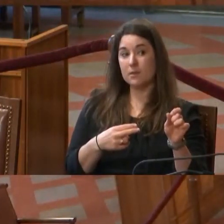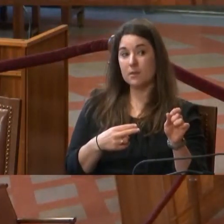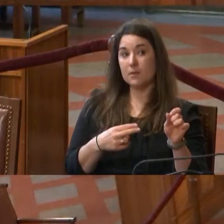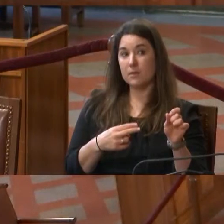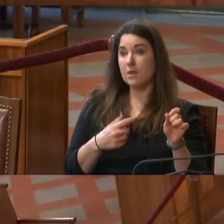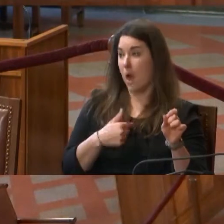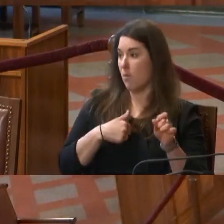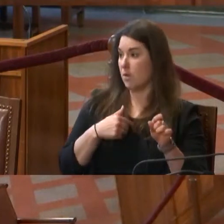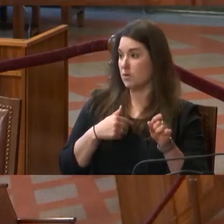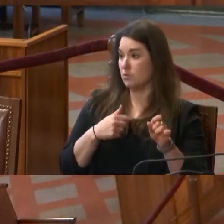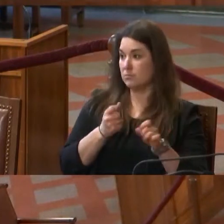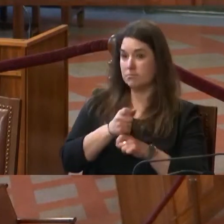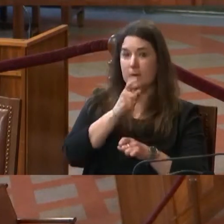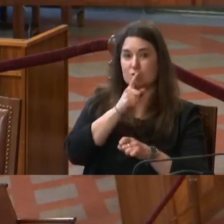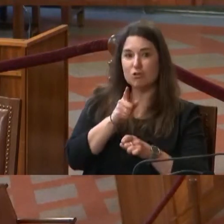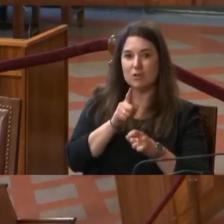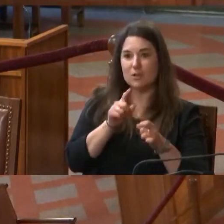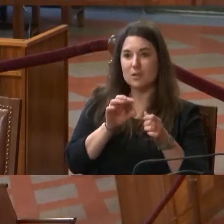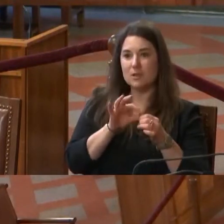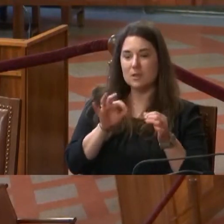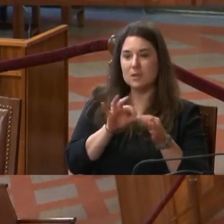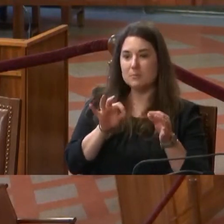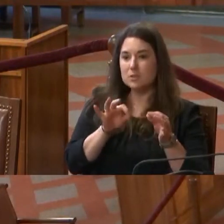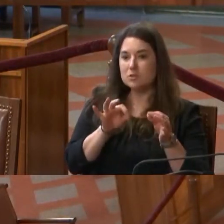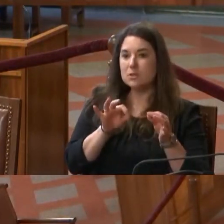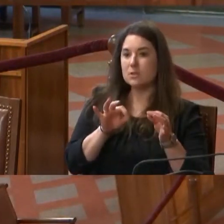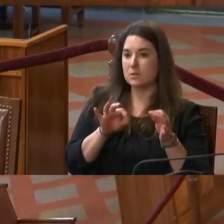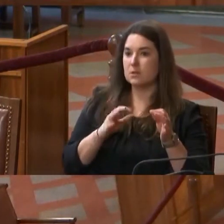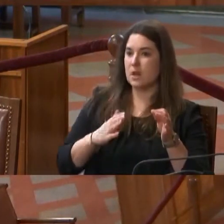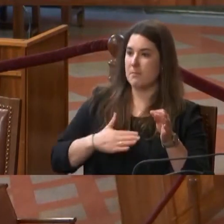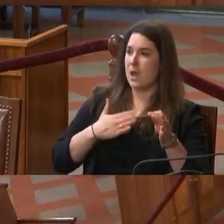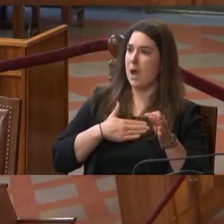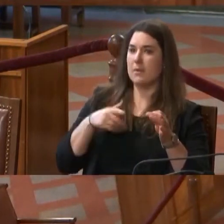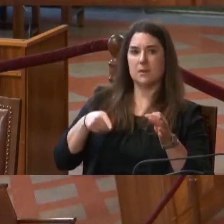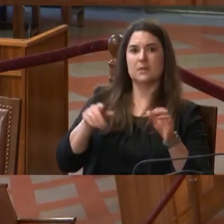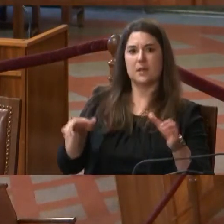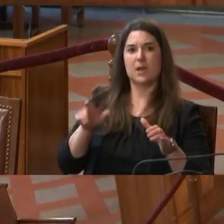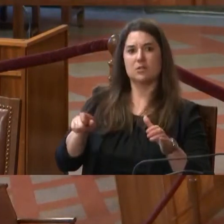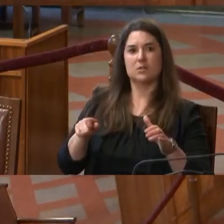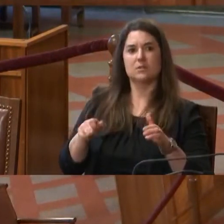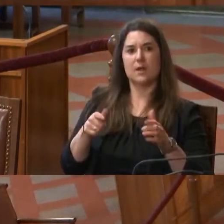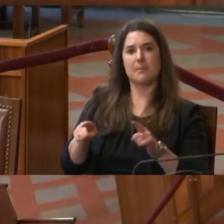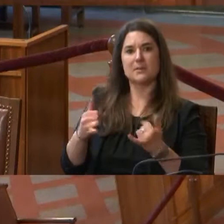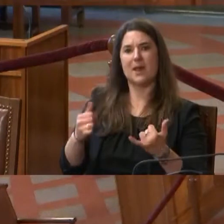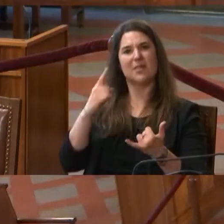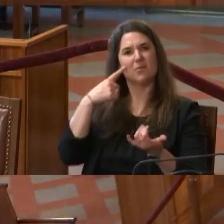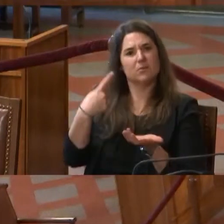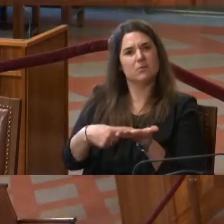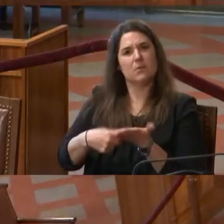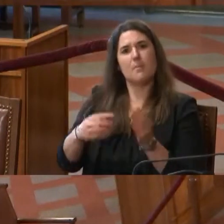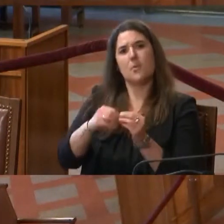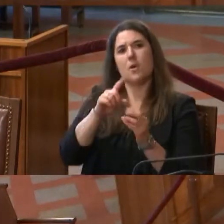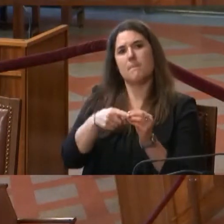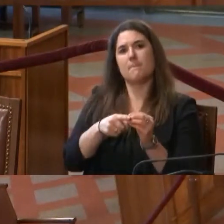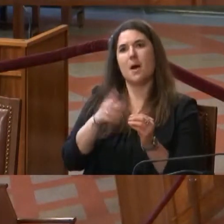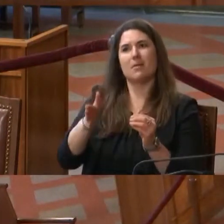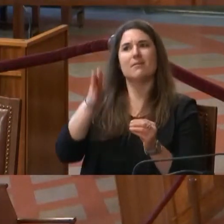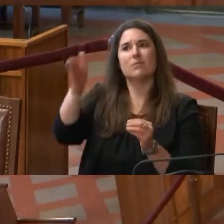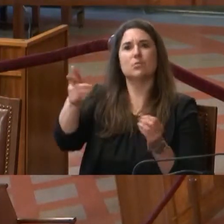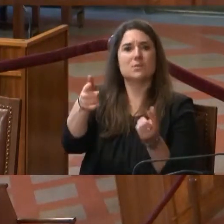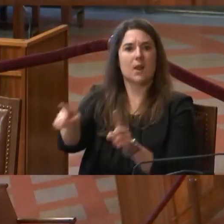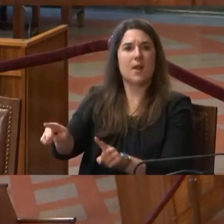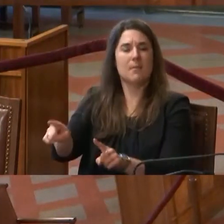I just want to make sure I mentioned that I'm glad that we're taking this action today. I think that we need to talk a little bit more about what we're doing in the future